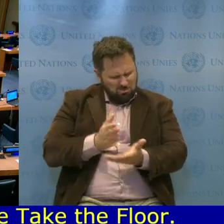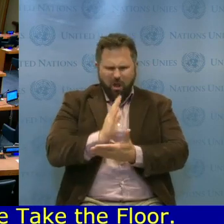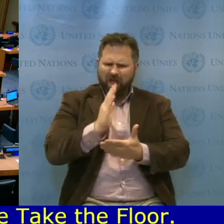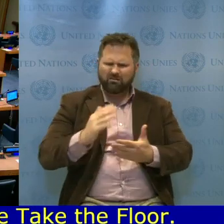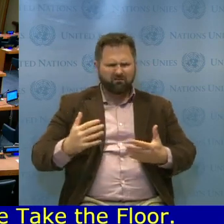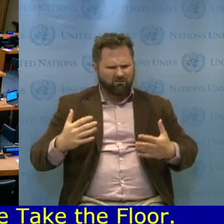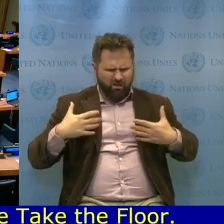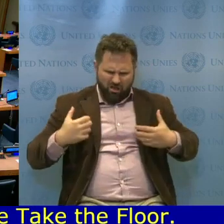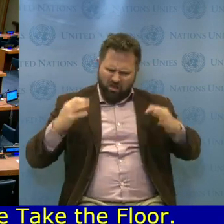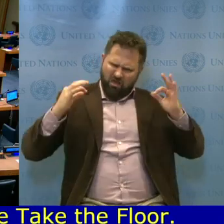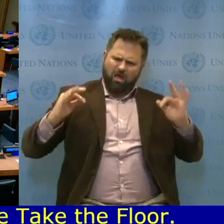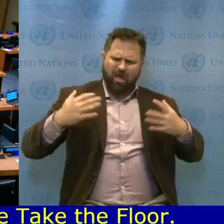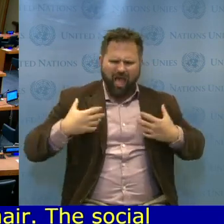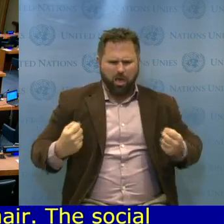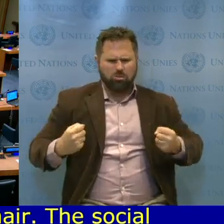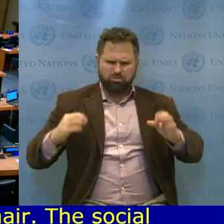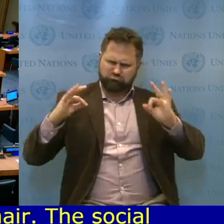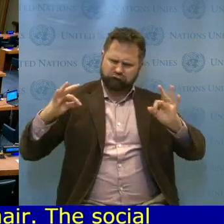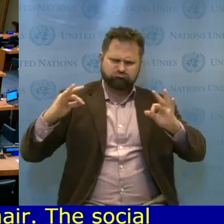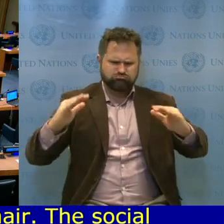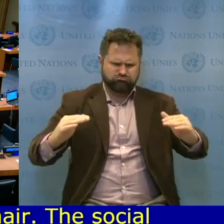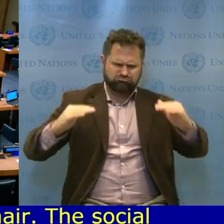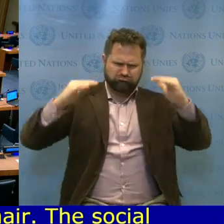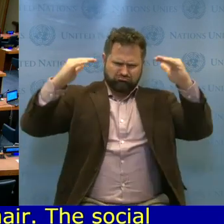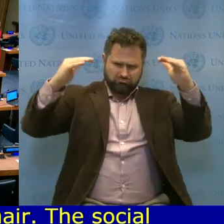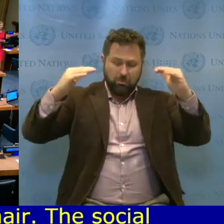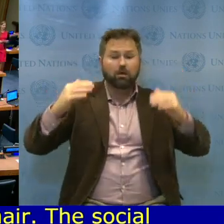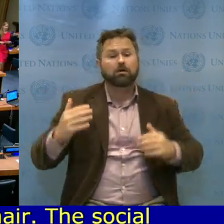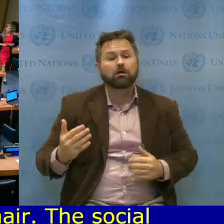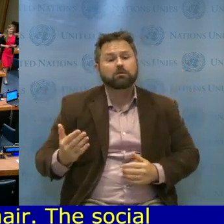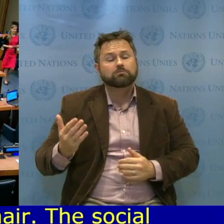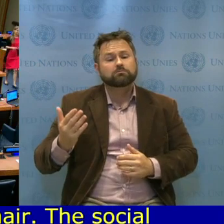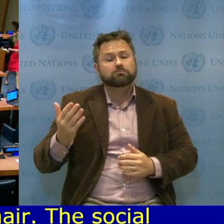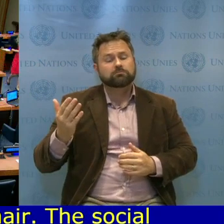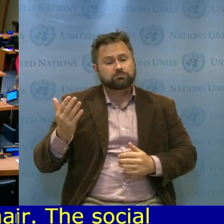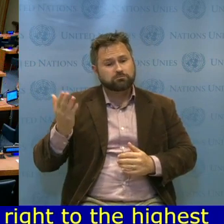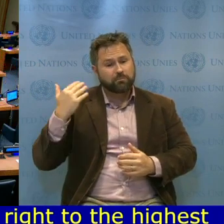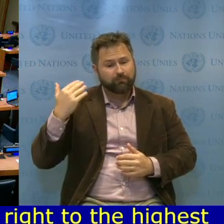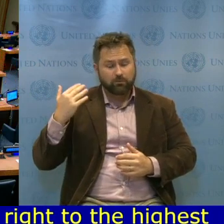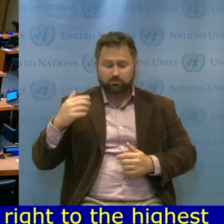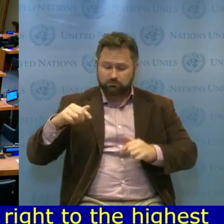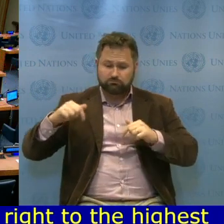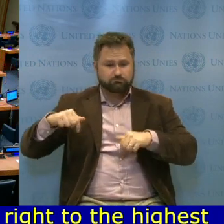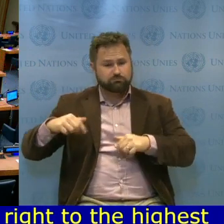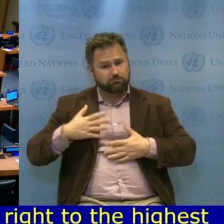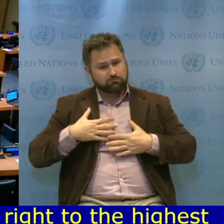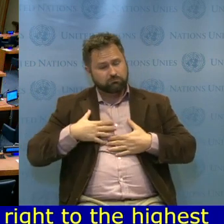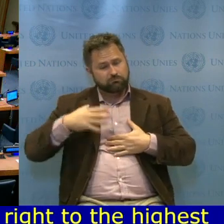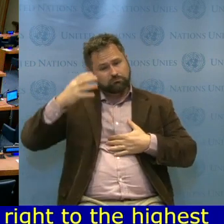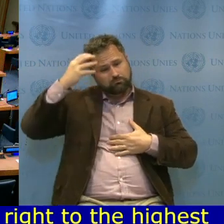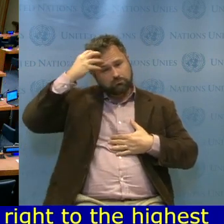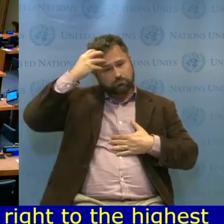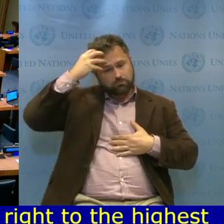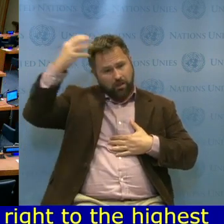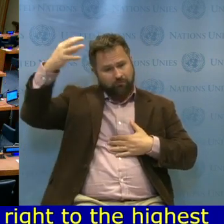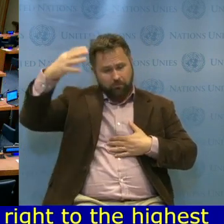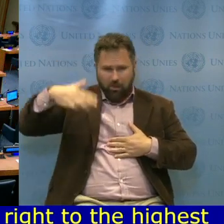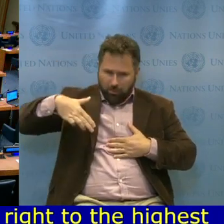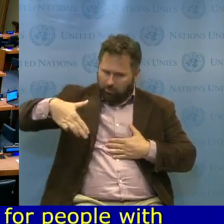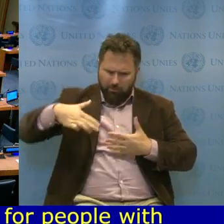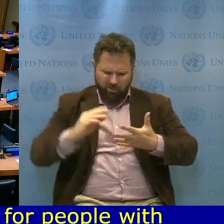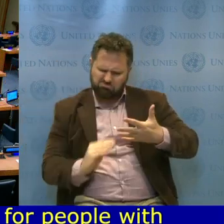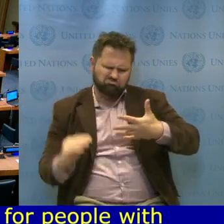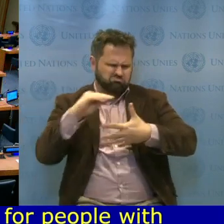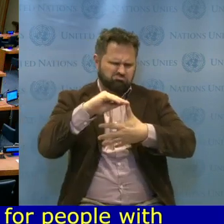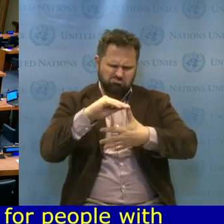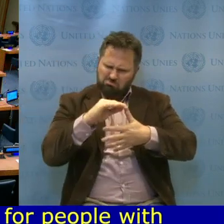with disability was set as a priority by the Government of the Republic of Namibia. For instance, with